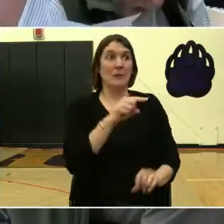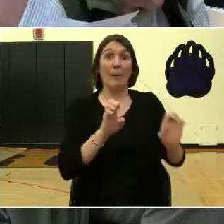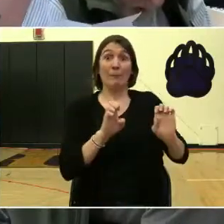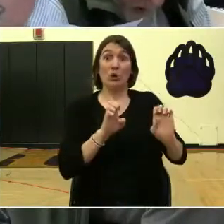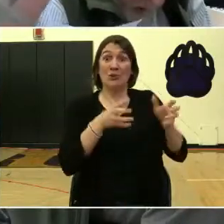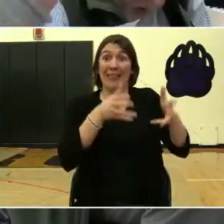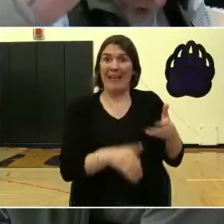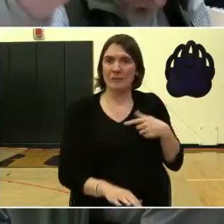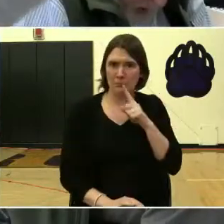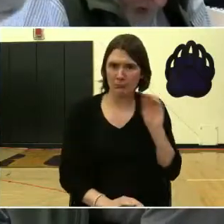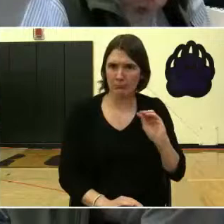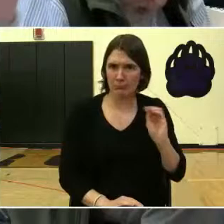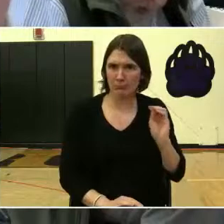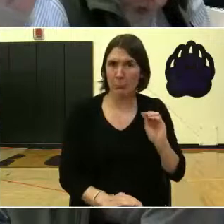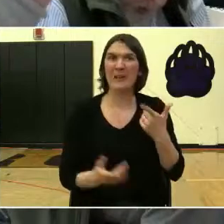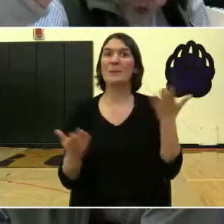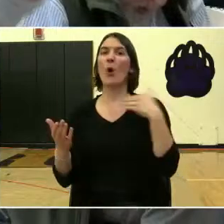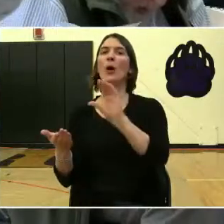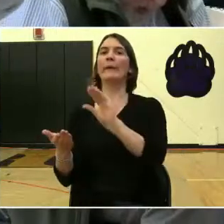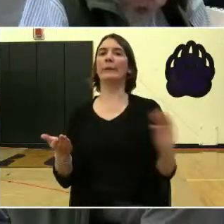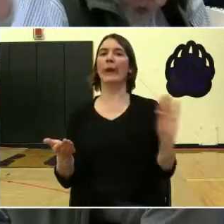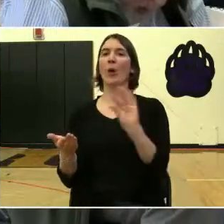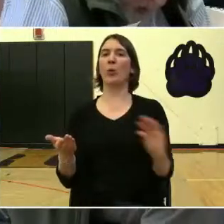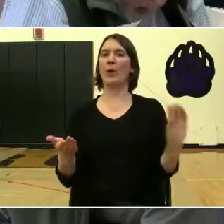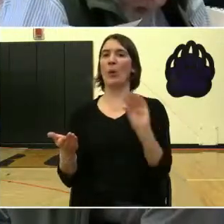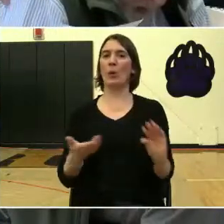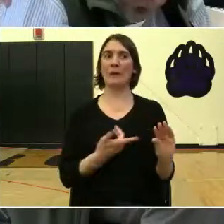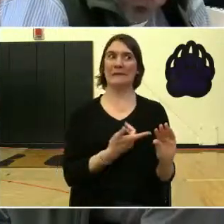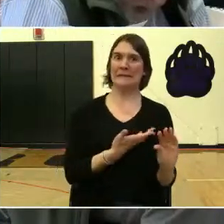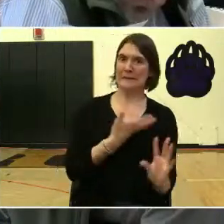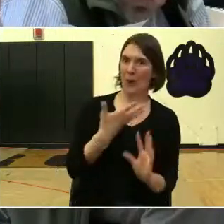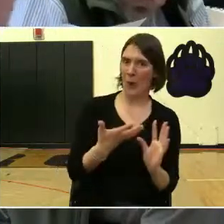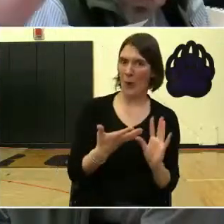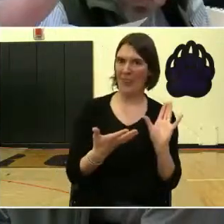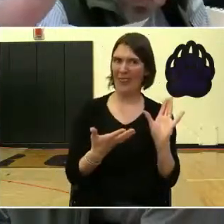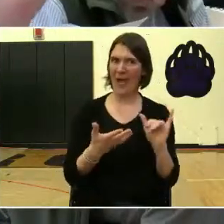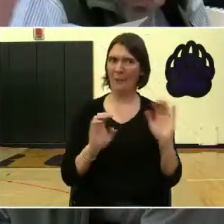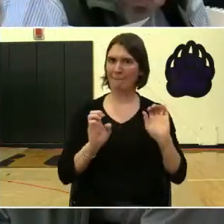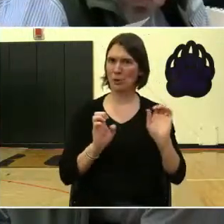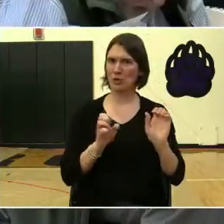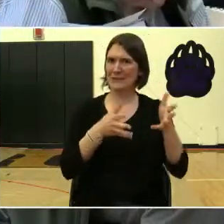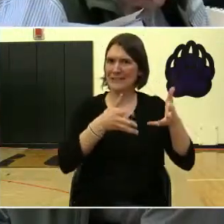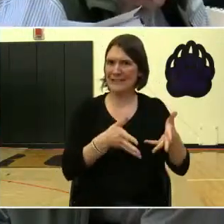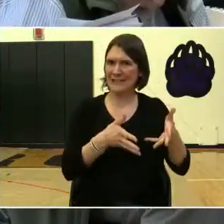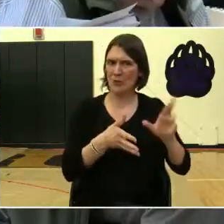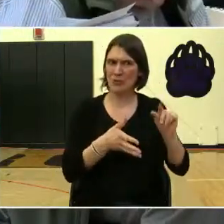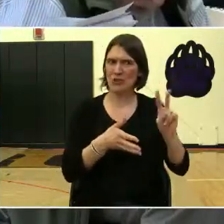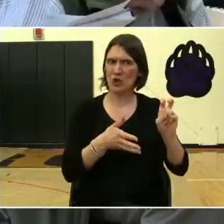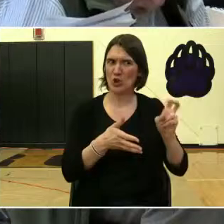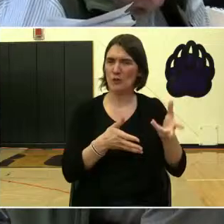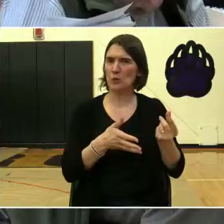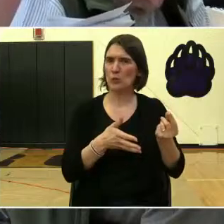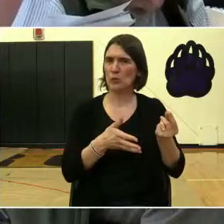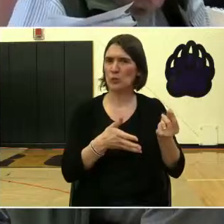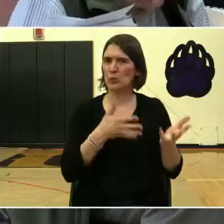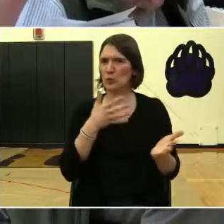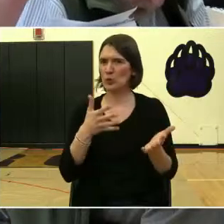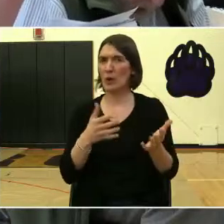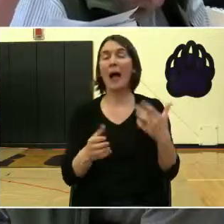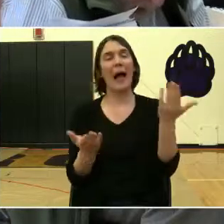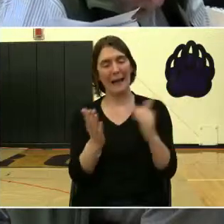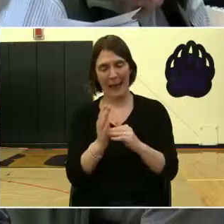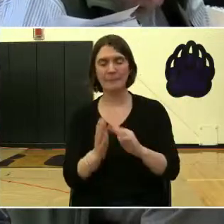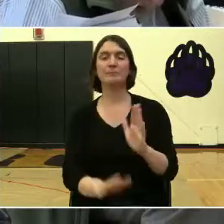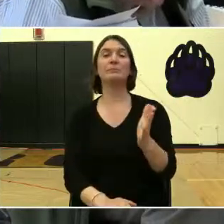day fund and we can scrape off everything but that 10% any year we want um so in the